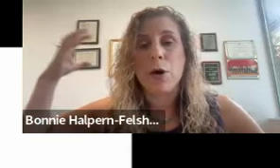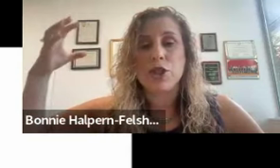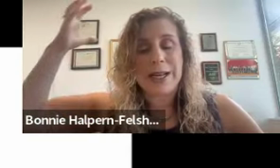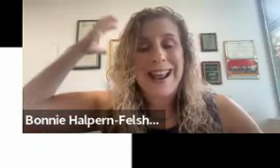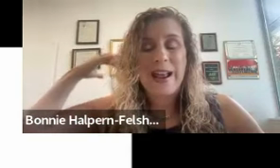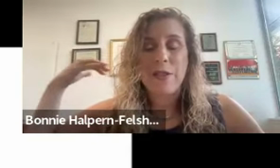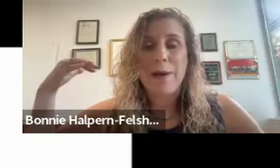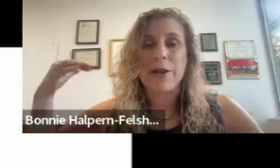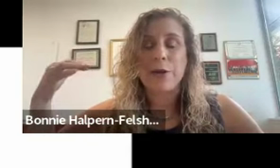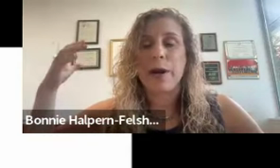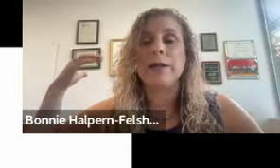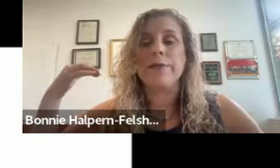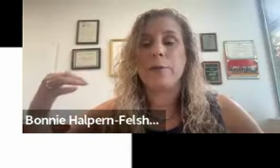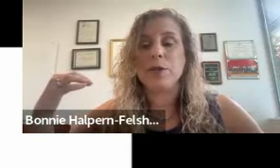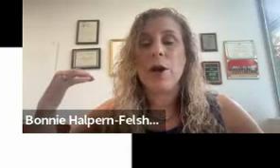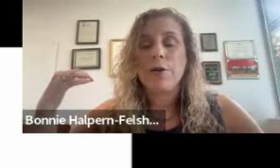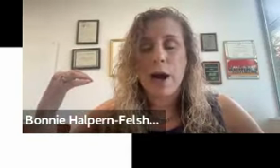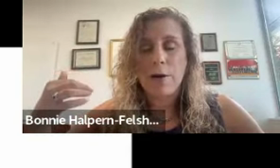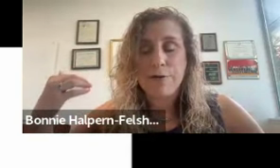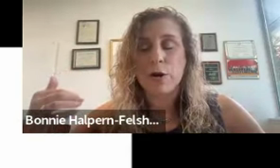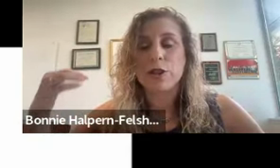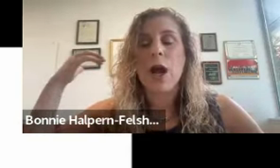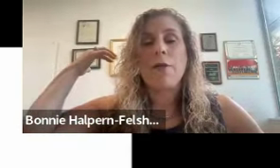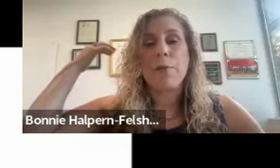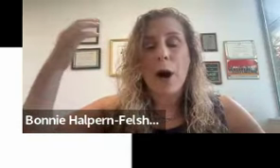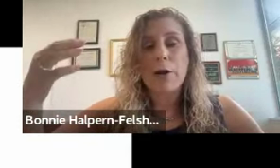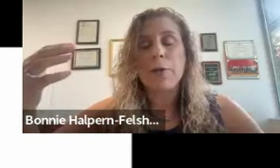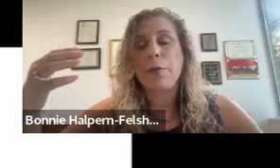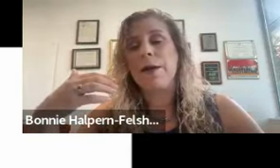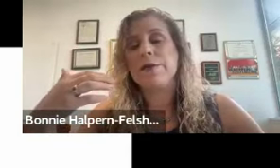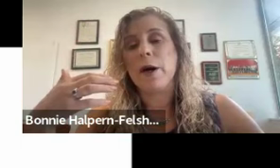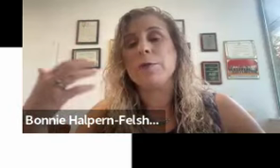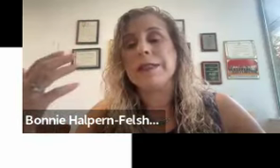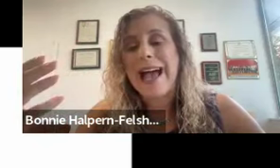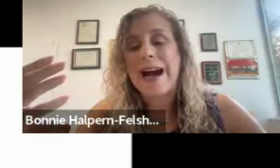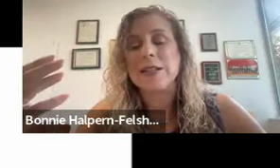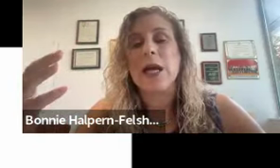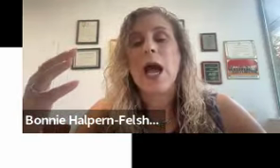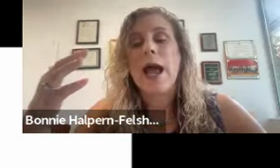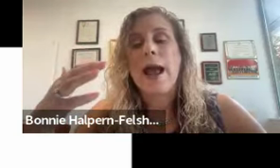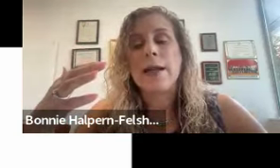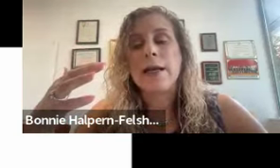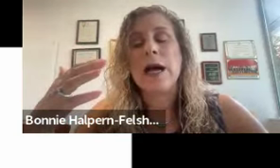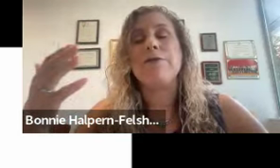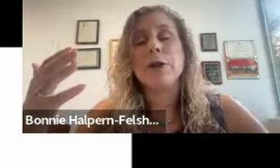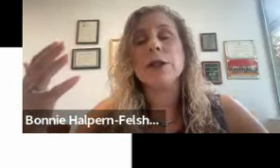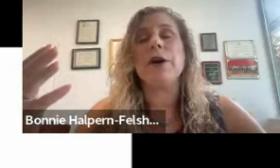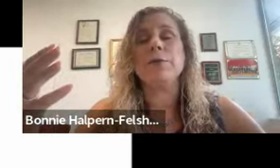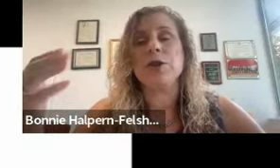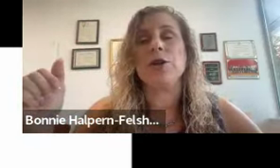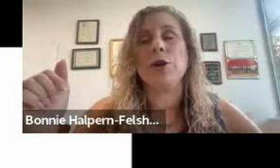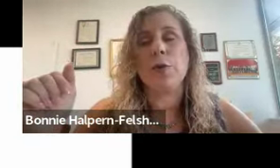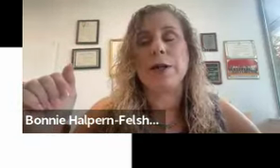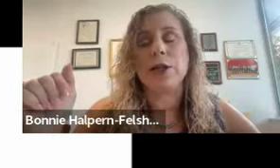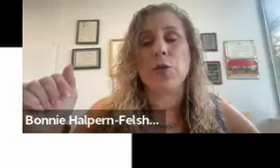for emotion in the back of the brain, develops first. The part of the brain that develops last and is not fully